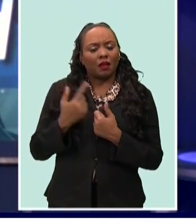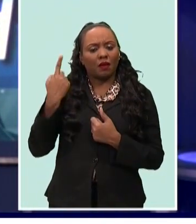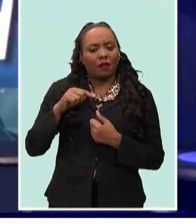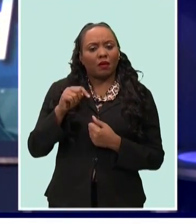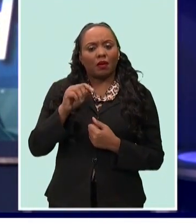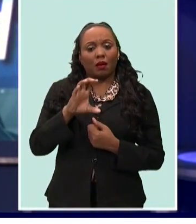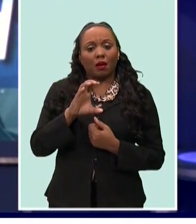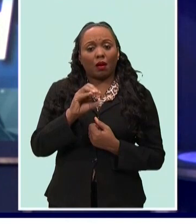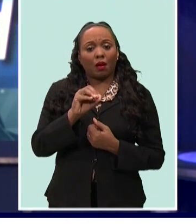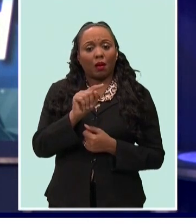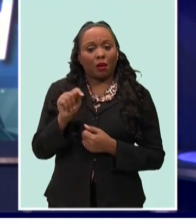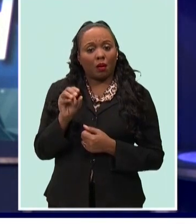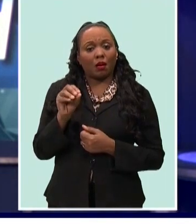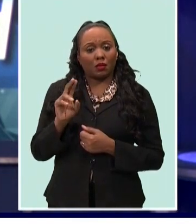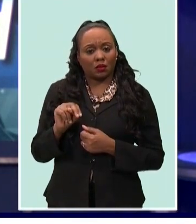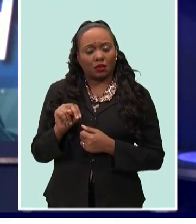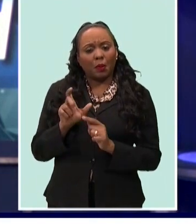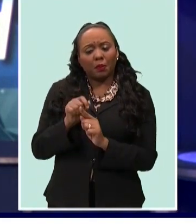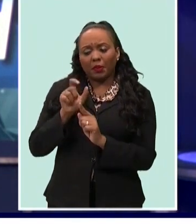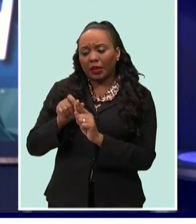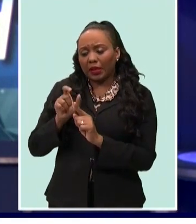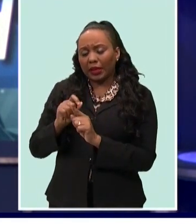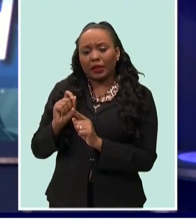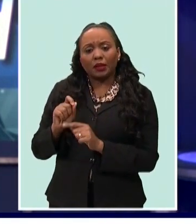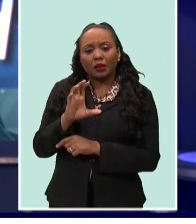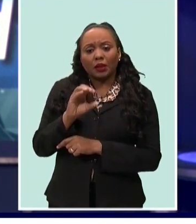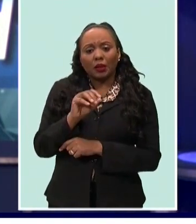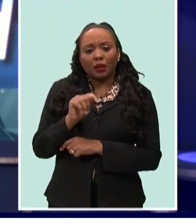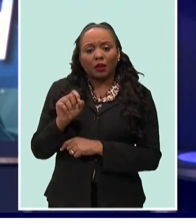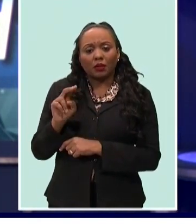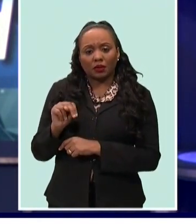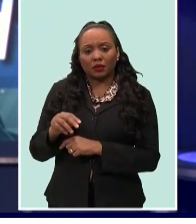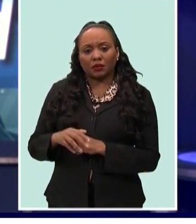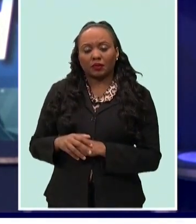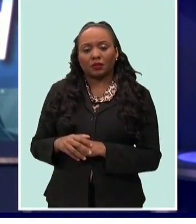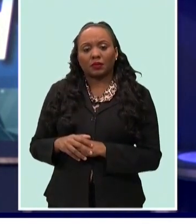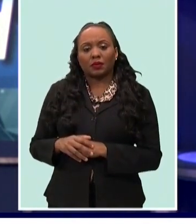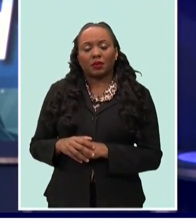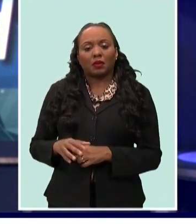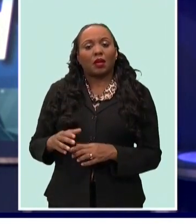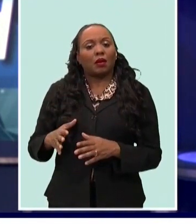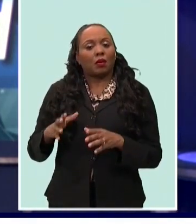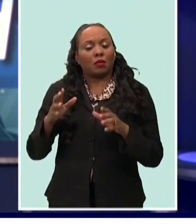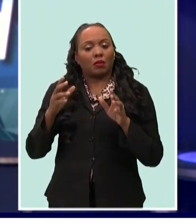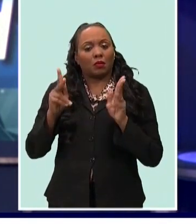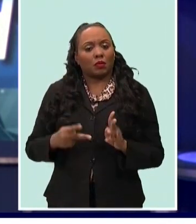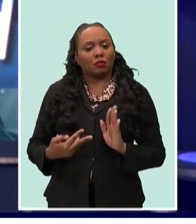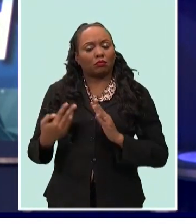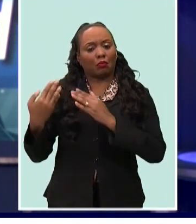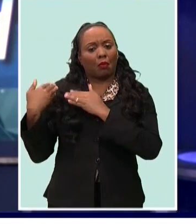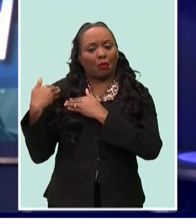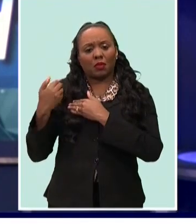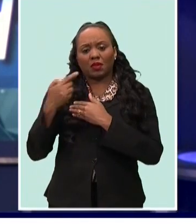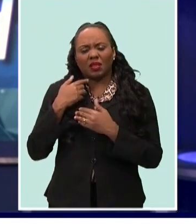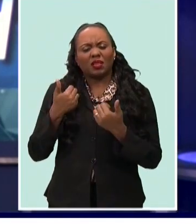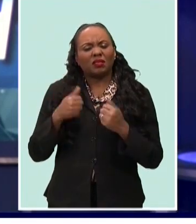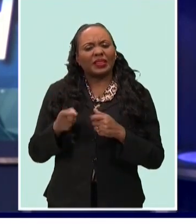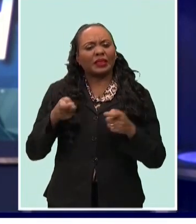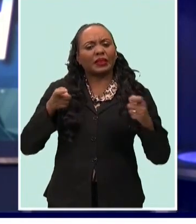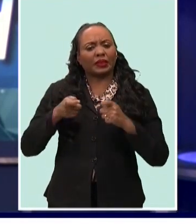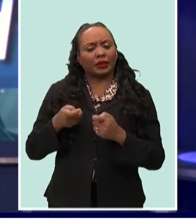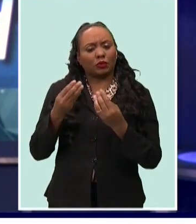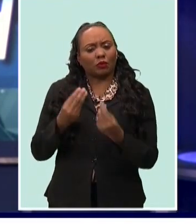year's cotton crop. Deputy Chief Agricultural Officer with responsibility for crops, Leslie Burton, says that efforts are underway to address